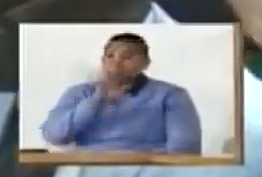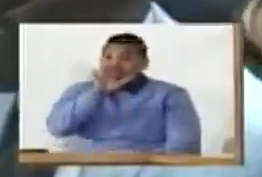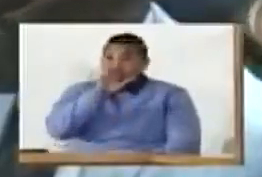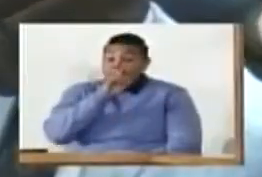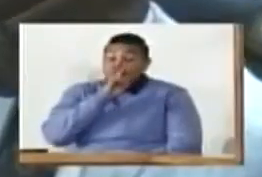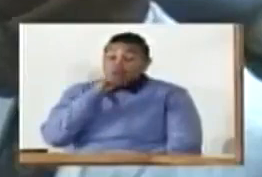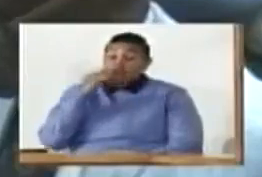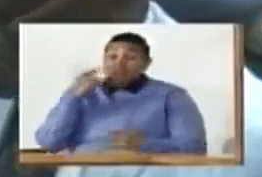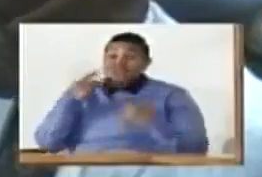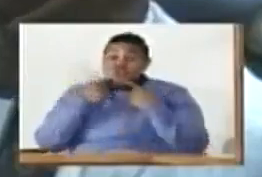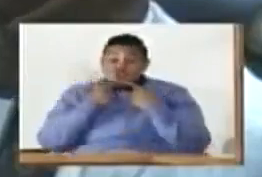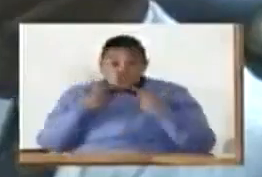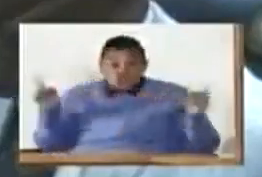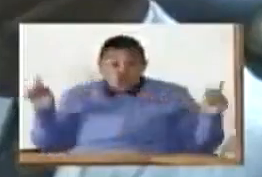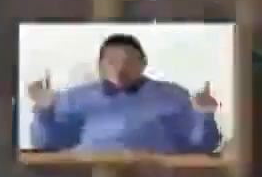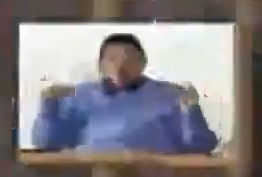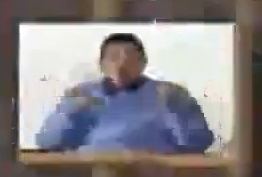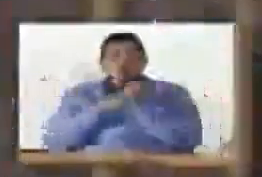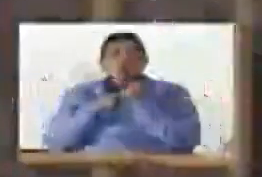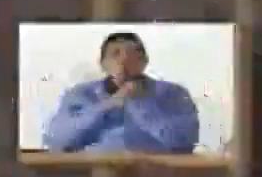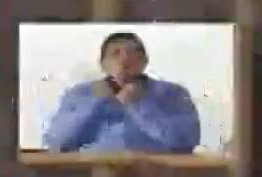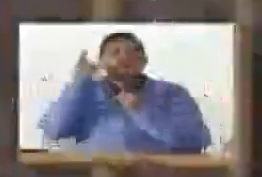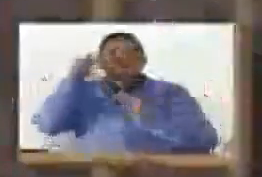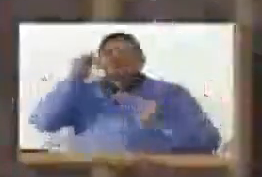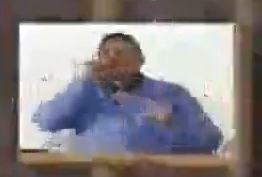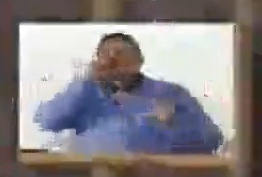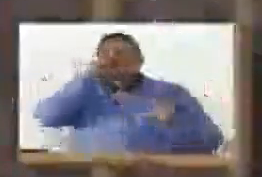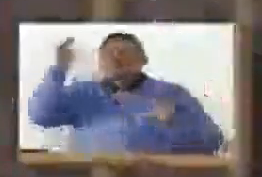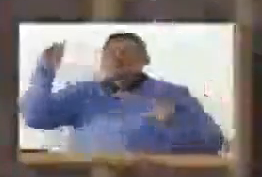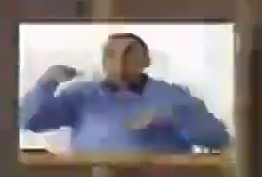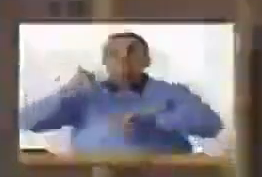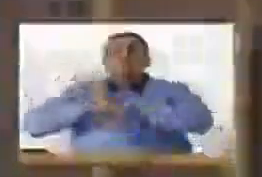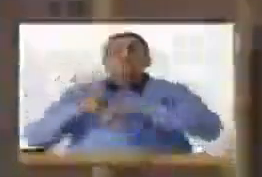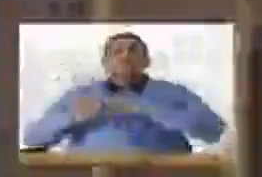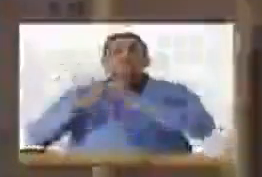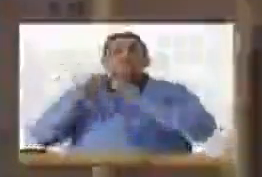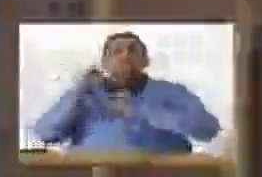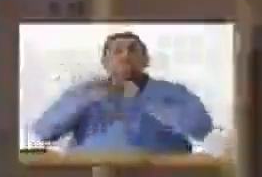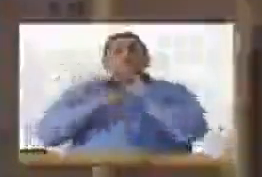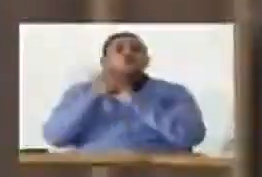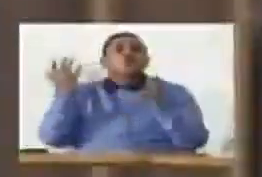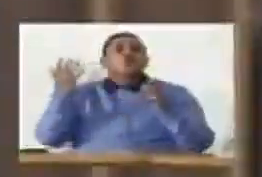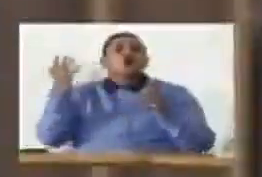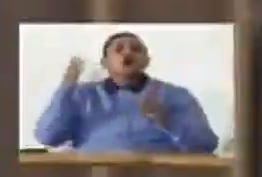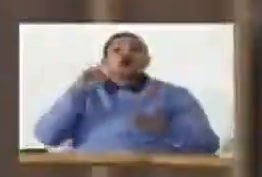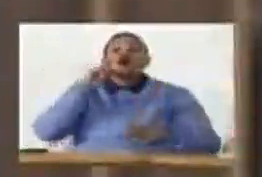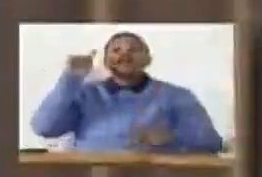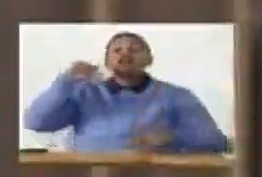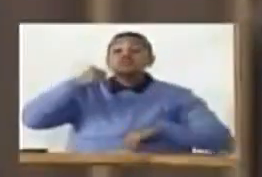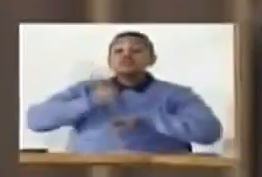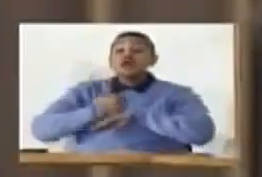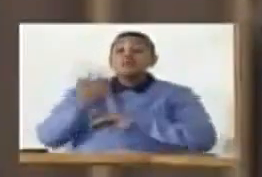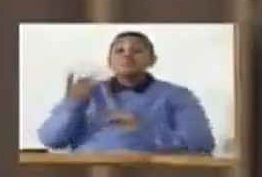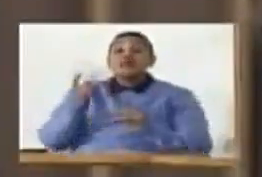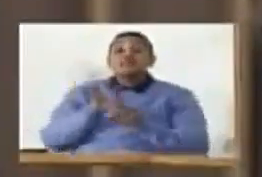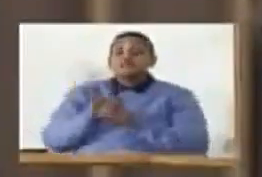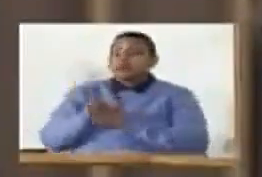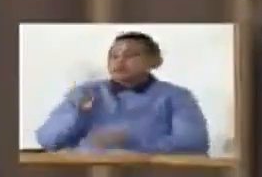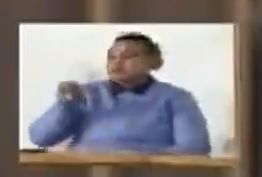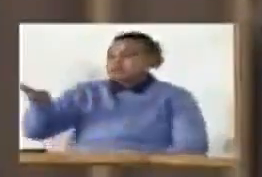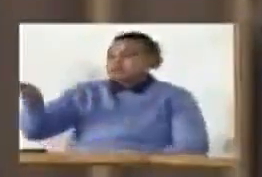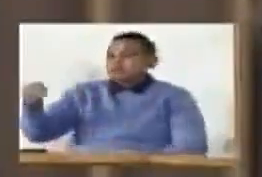And has announced its support of the private sector-led initiative to institute a deposit refund system on plastic